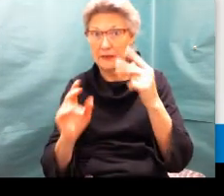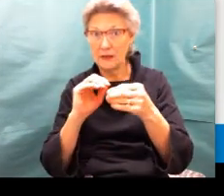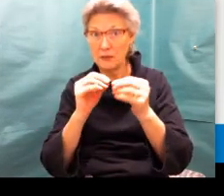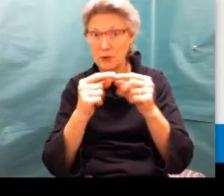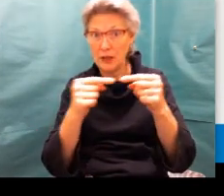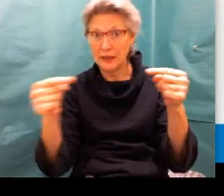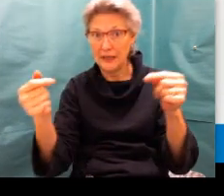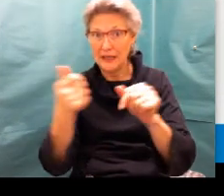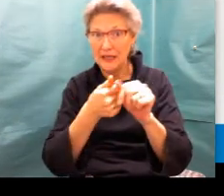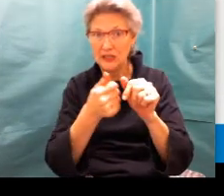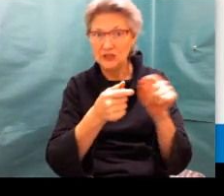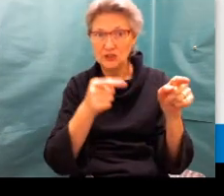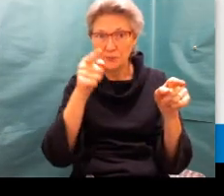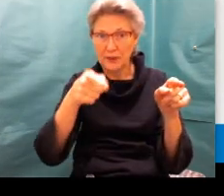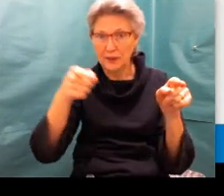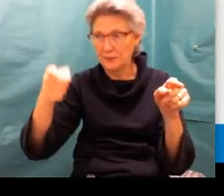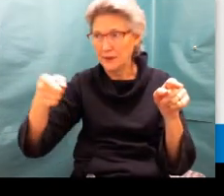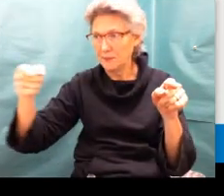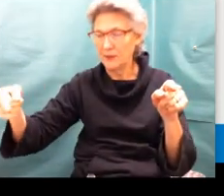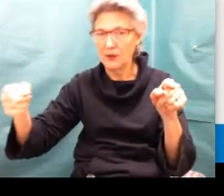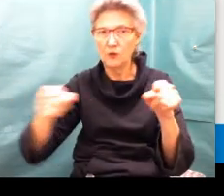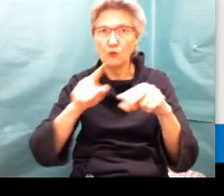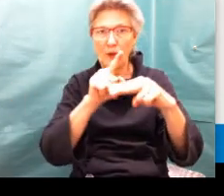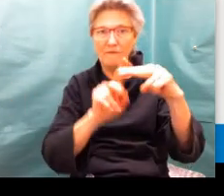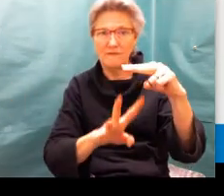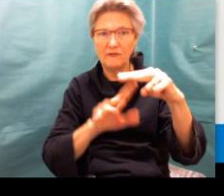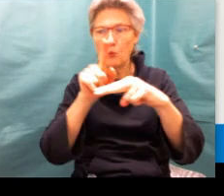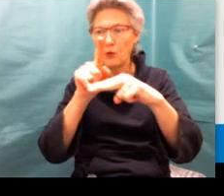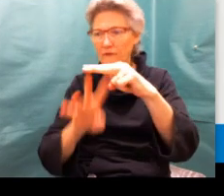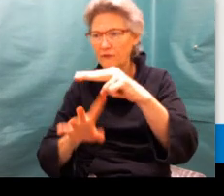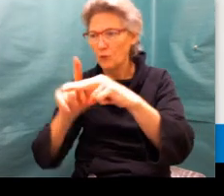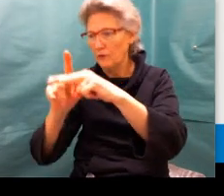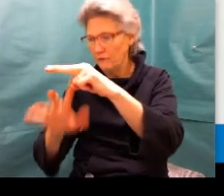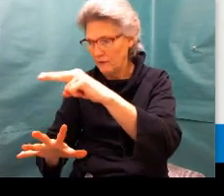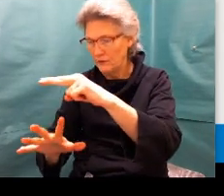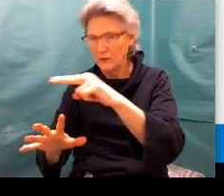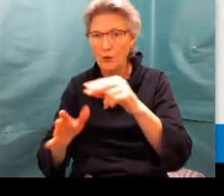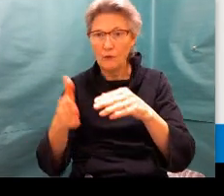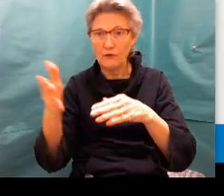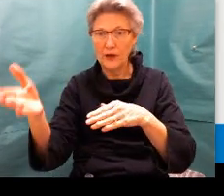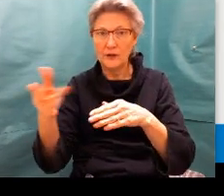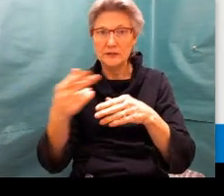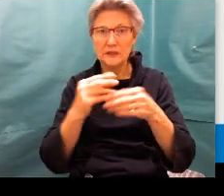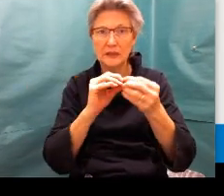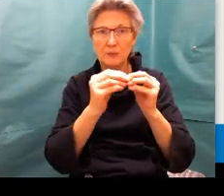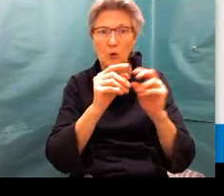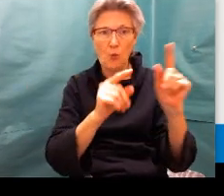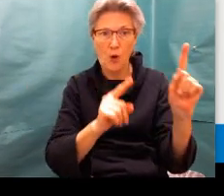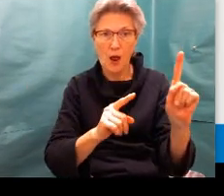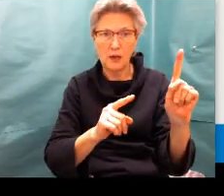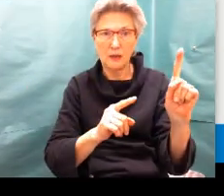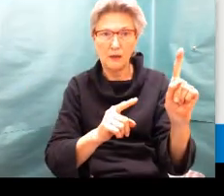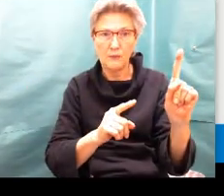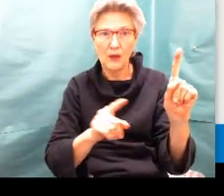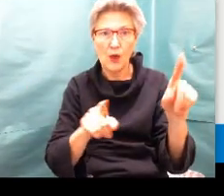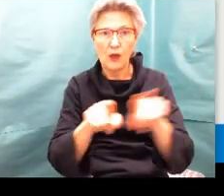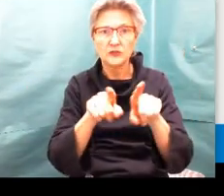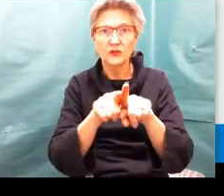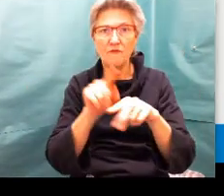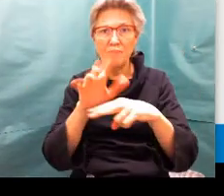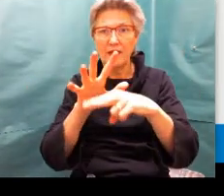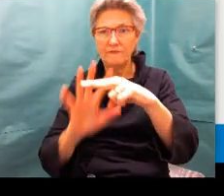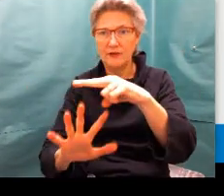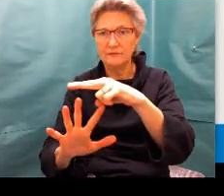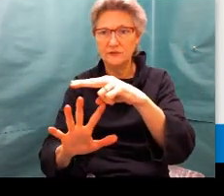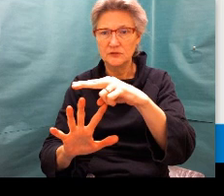line, each of the tick marks represents 1/5. Over here, you see the number 1, but then there's also